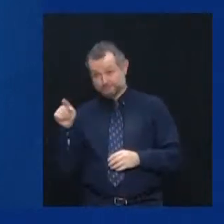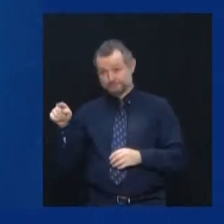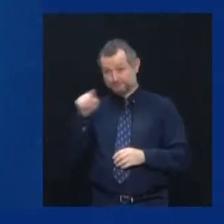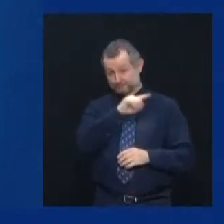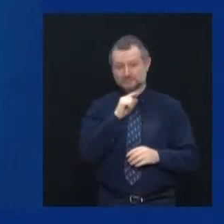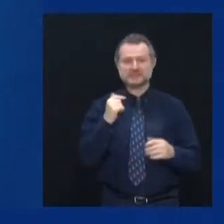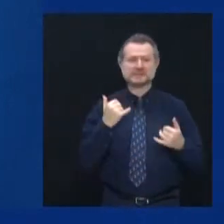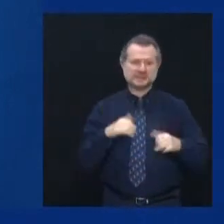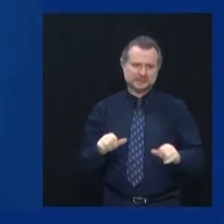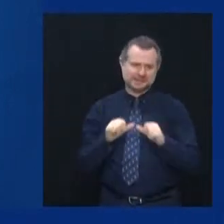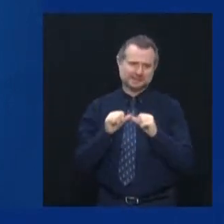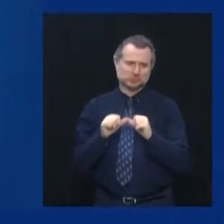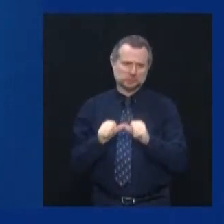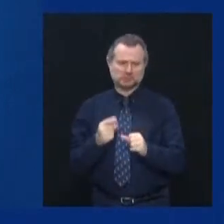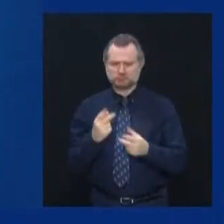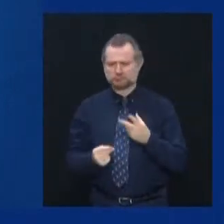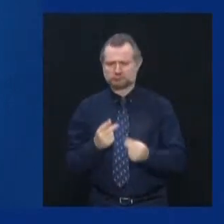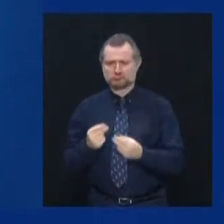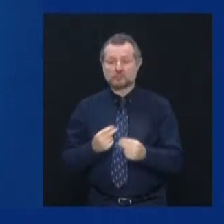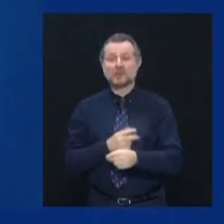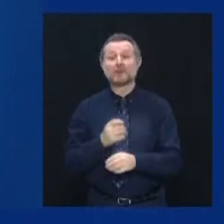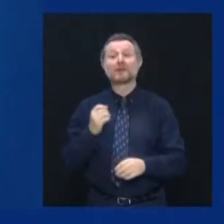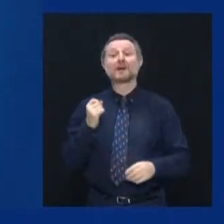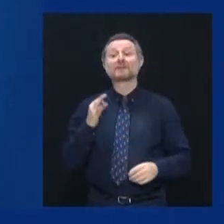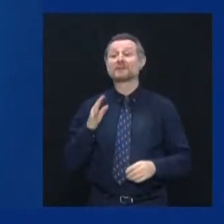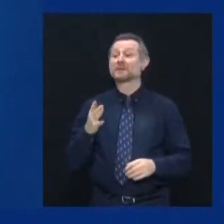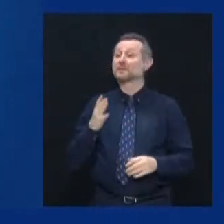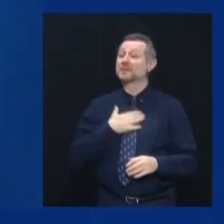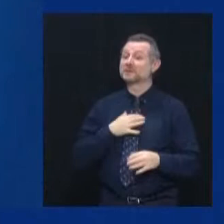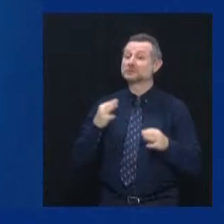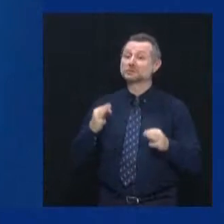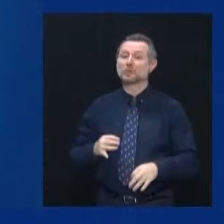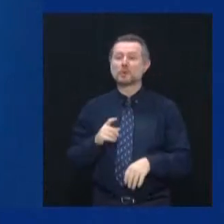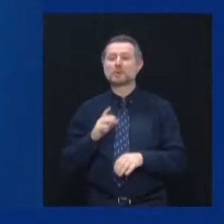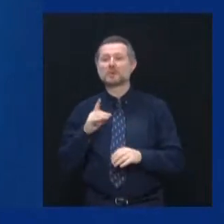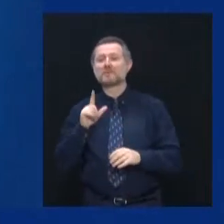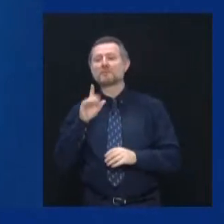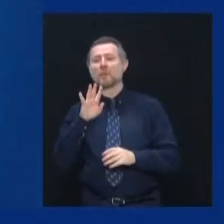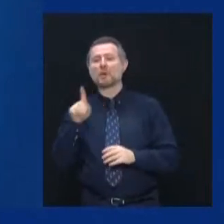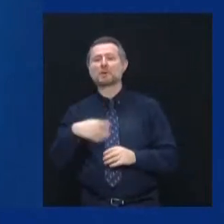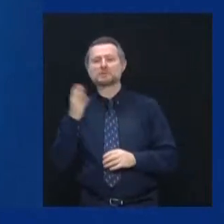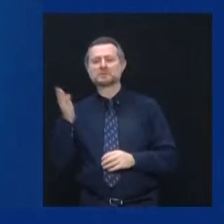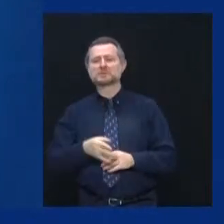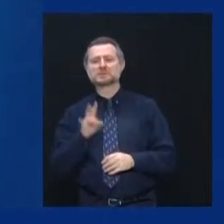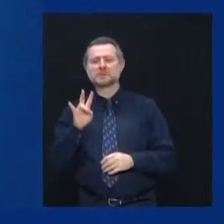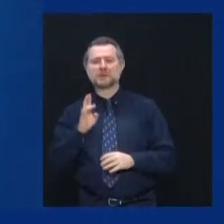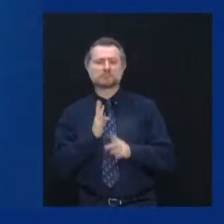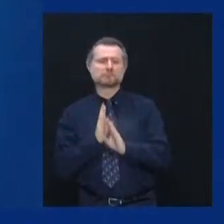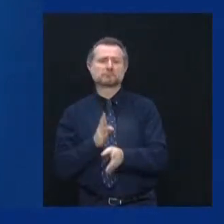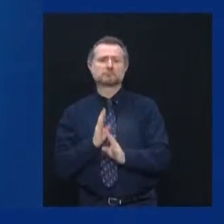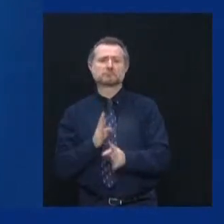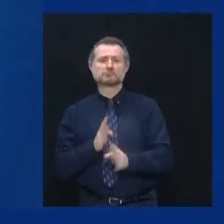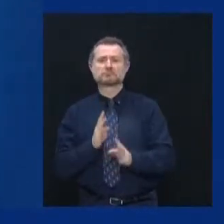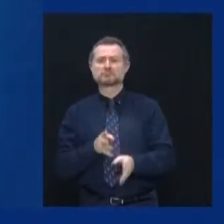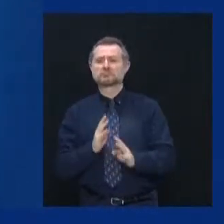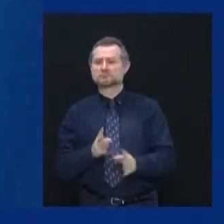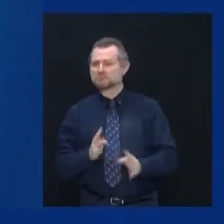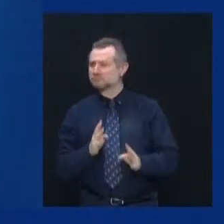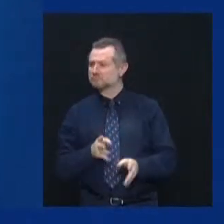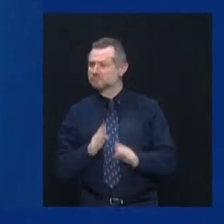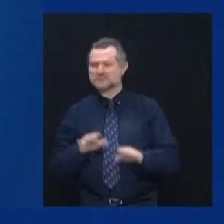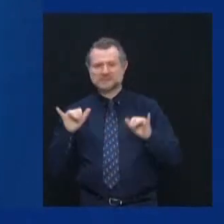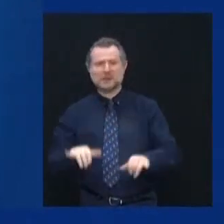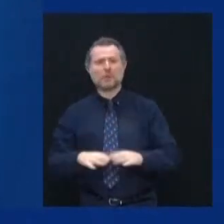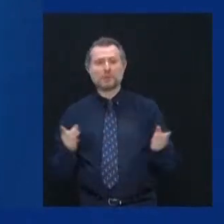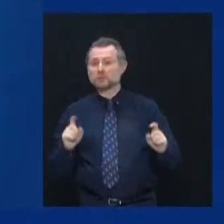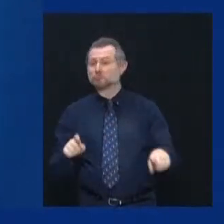vaccinating. If it was up to me, I would have the hospitals open 24 hours, 7 days a week. If